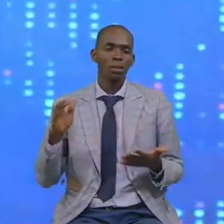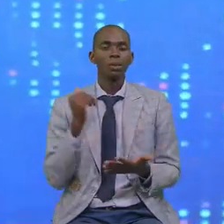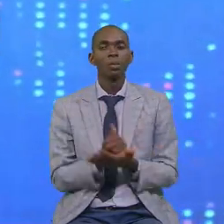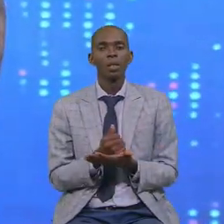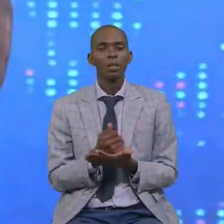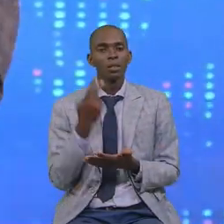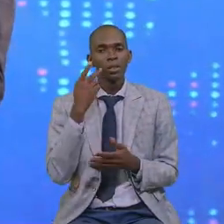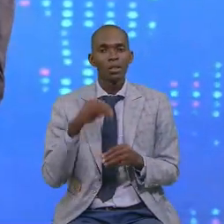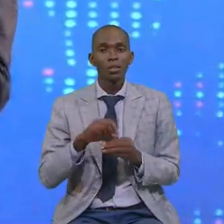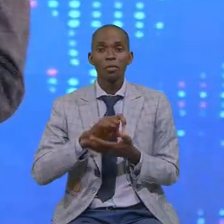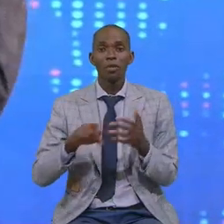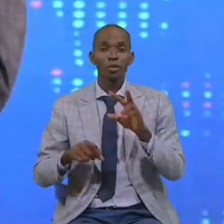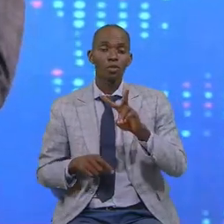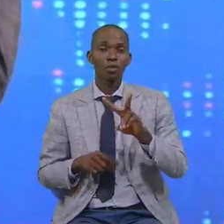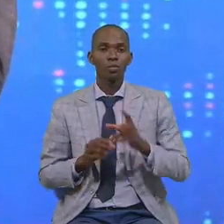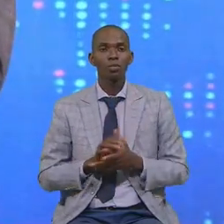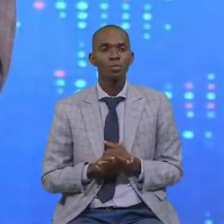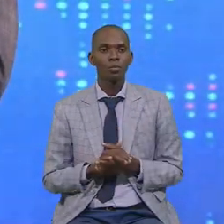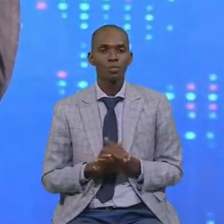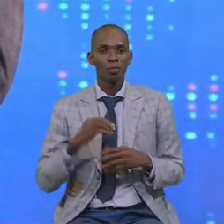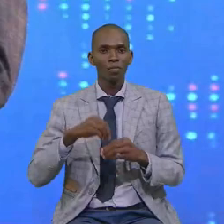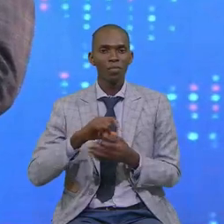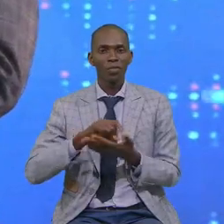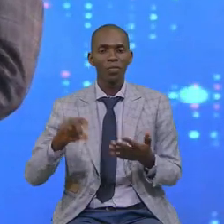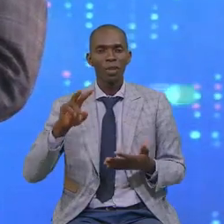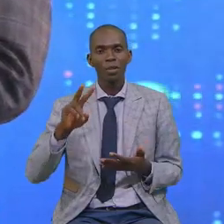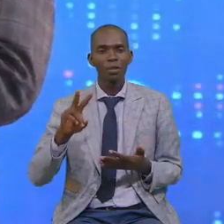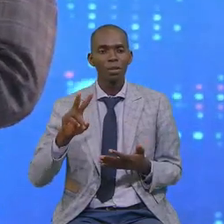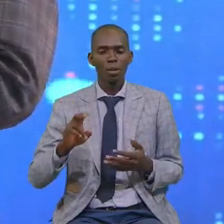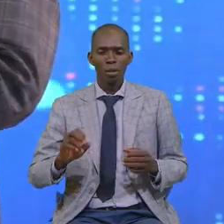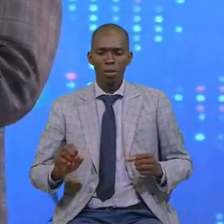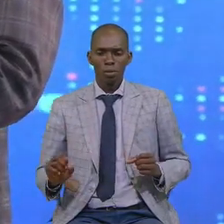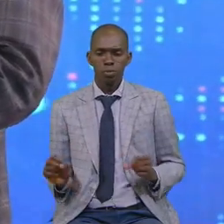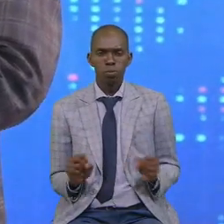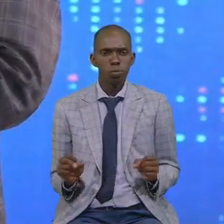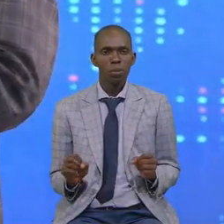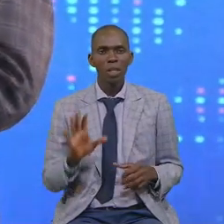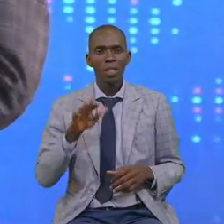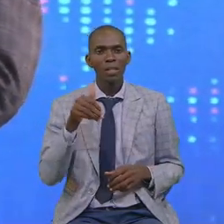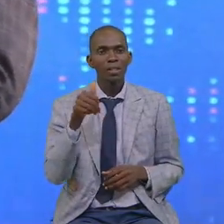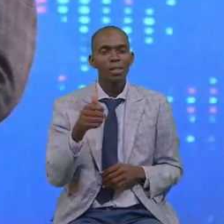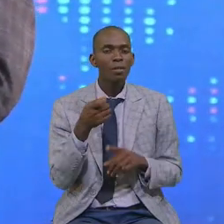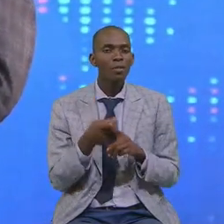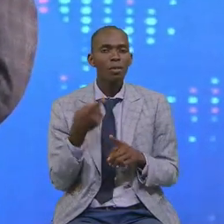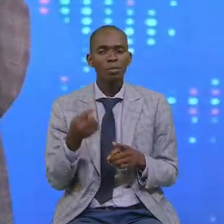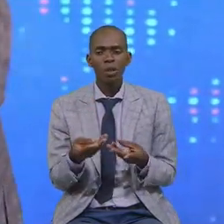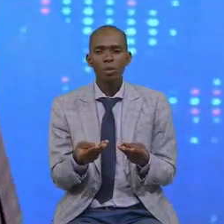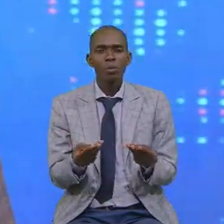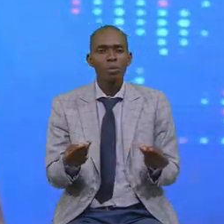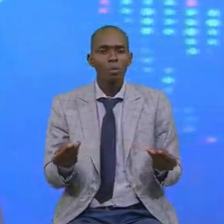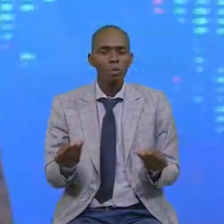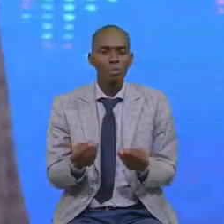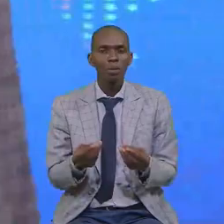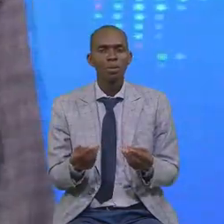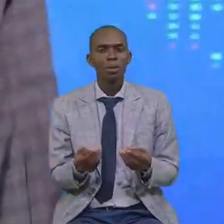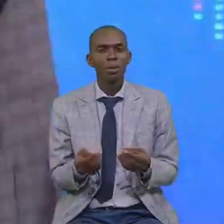verse 2. In verse 2 it says, shake thyself from the dust. While we